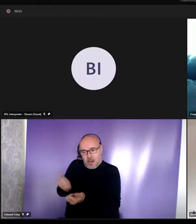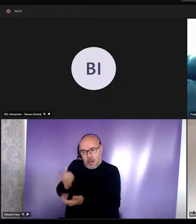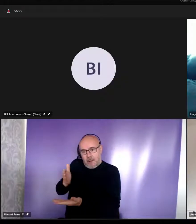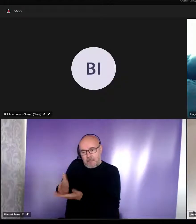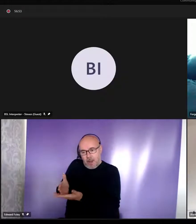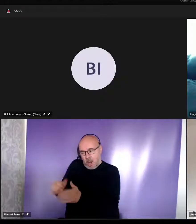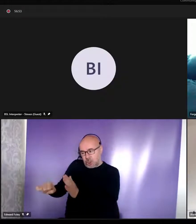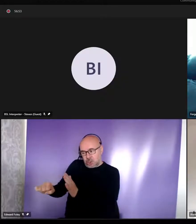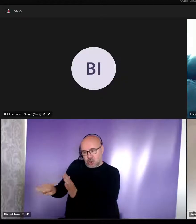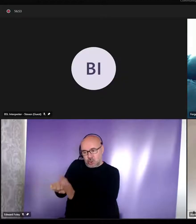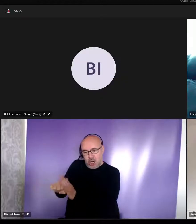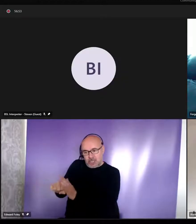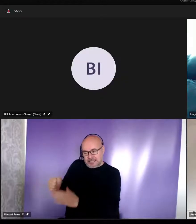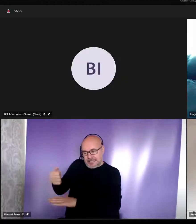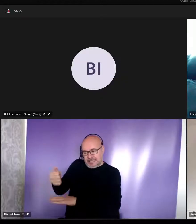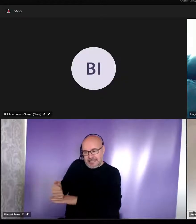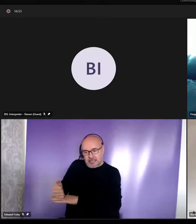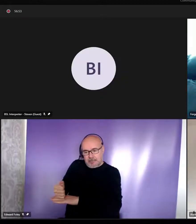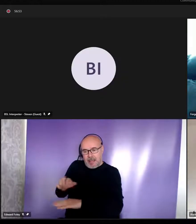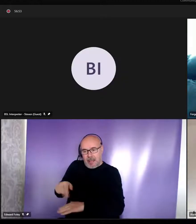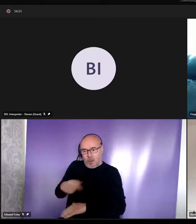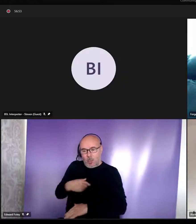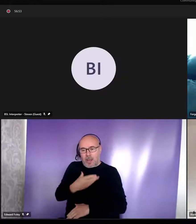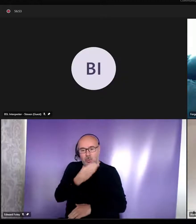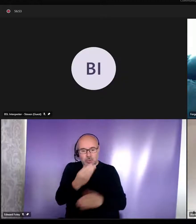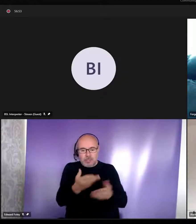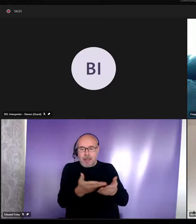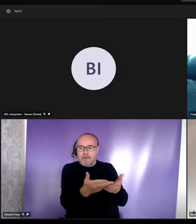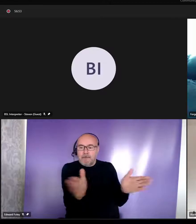public spaces if we possibly can, because I know in certain